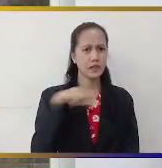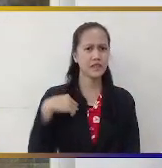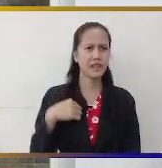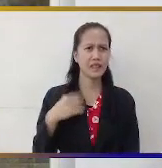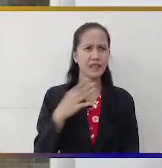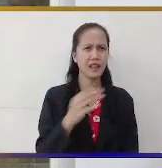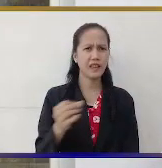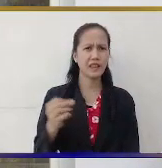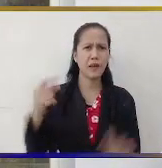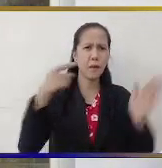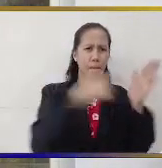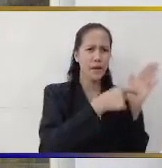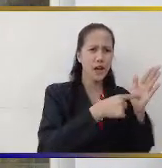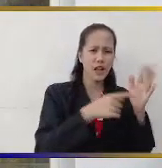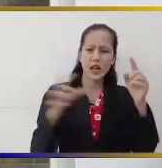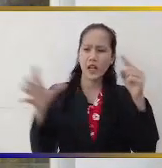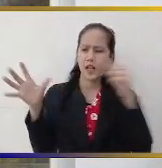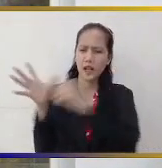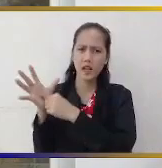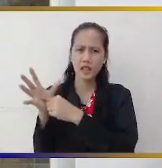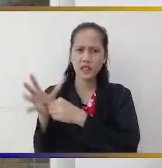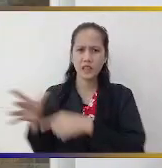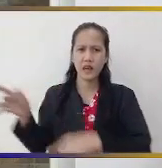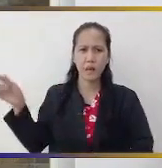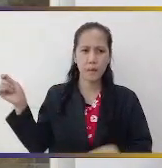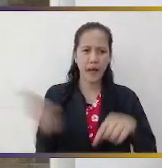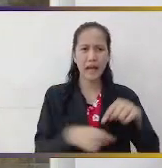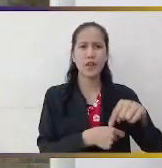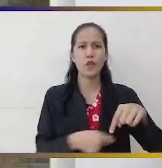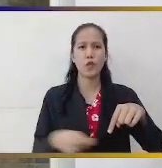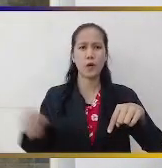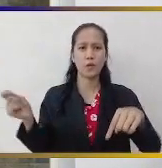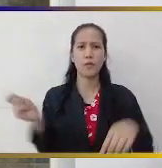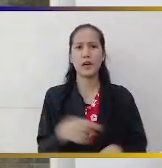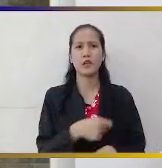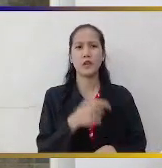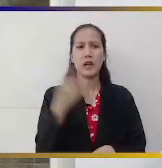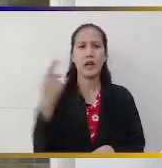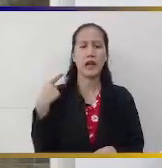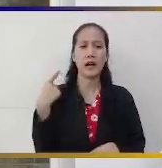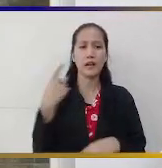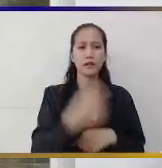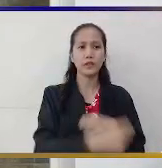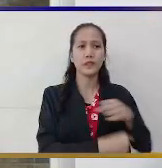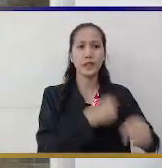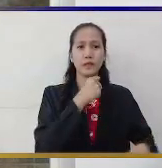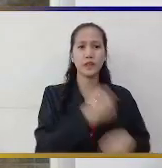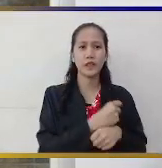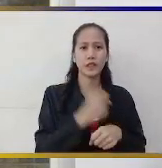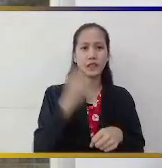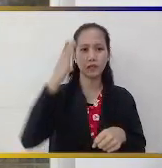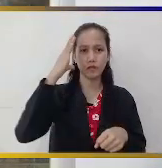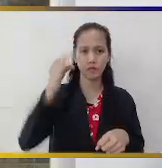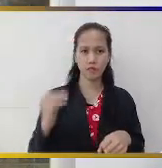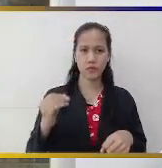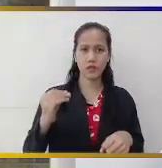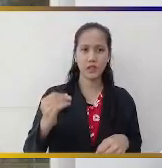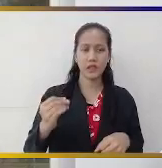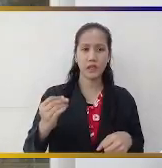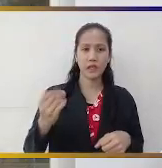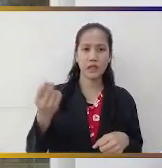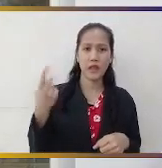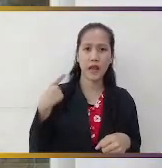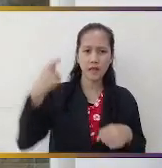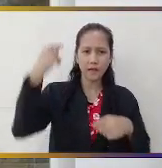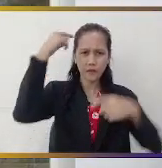was beaten. He was spit on. He was mocked. He had a bat put on his head, crown of thorns, whipped till